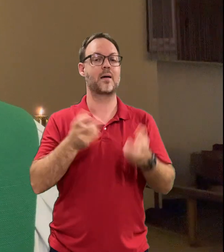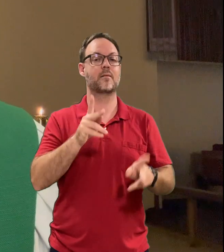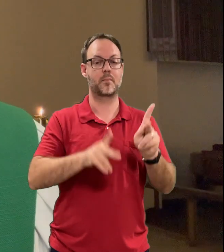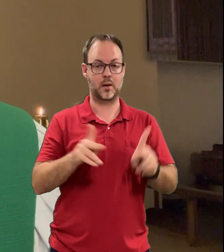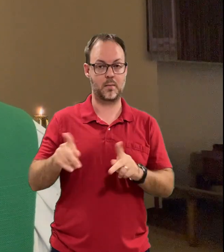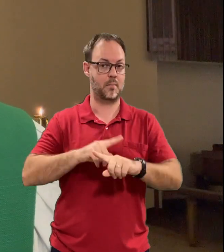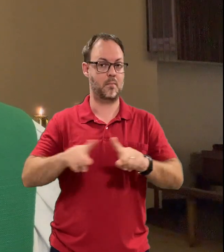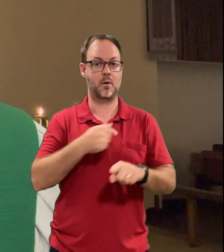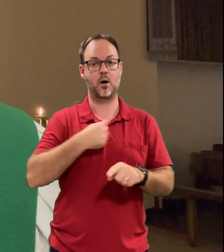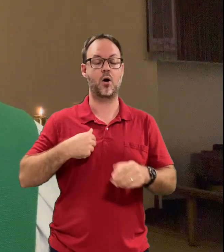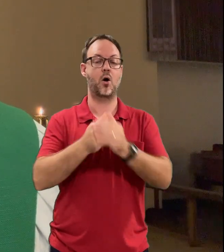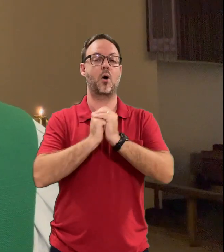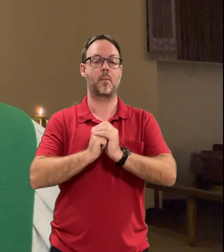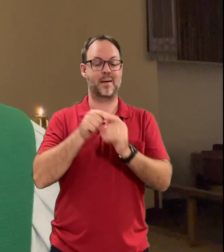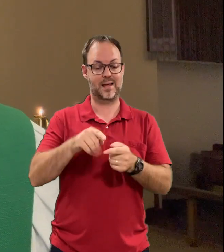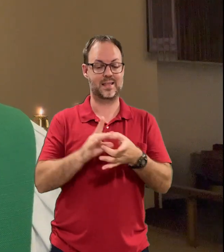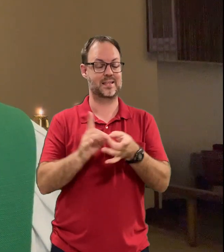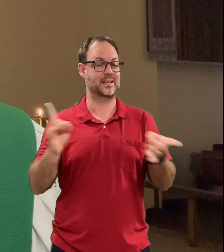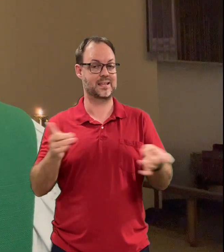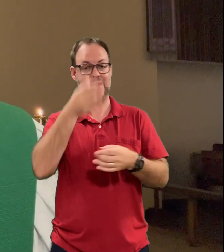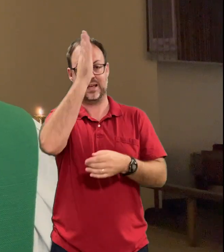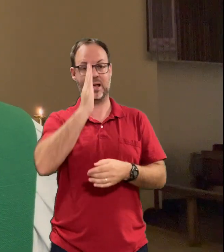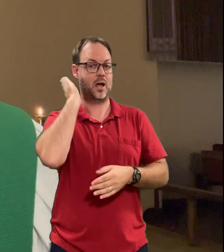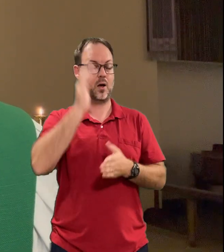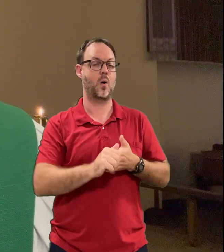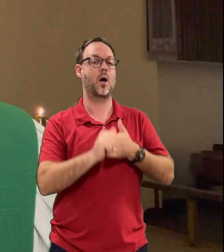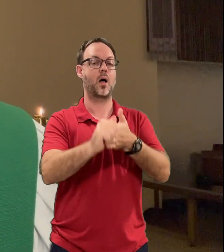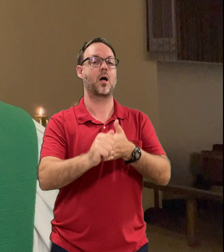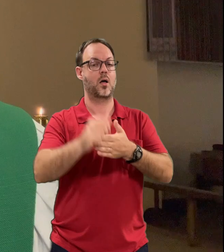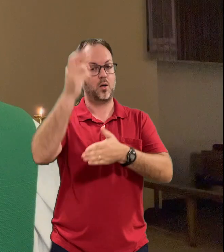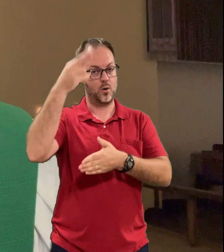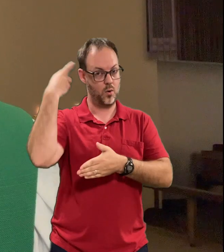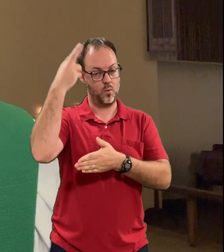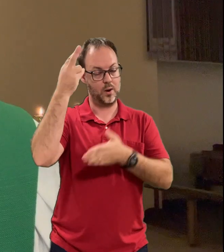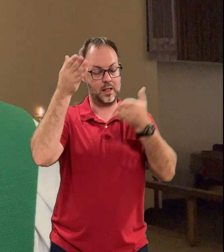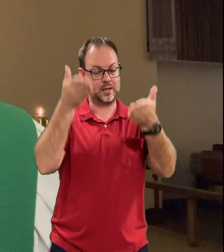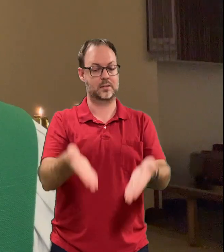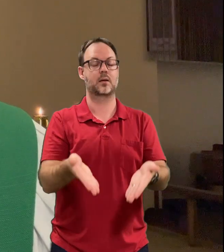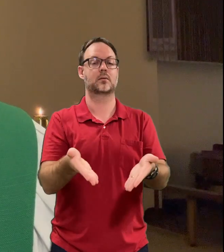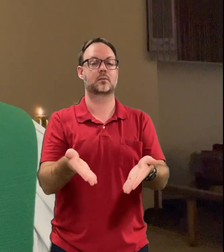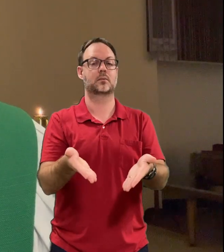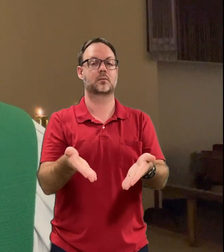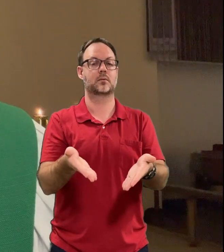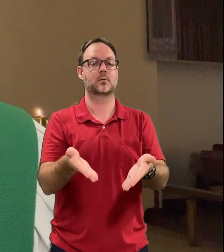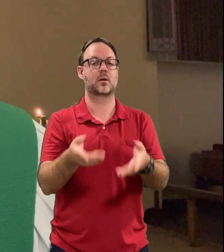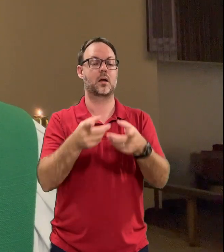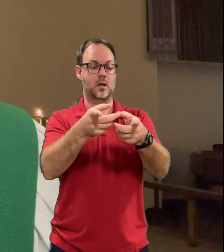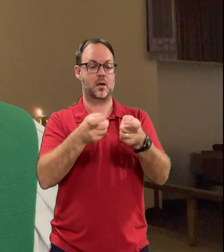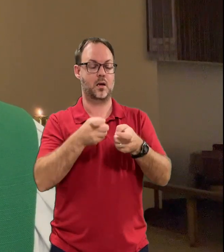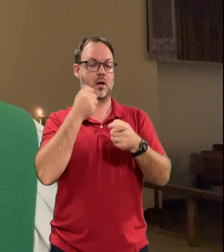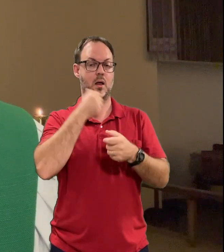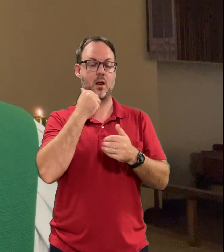people. But we pray in this petition that God would lead us to realize this and